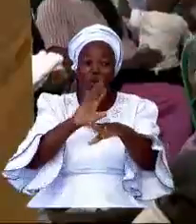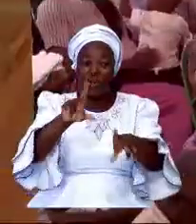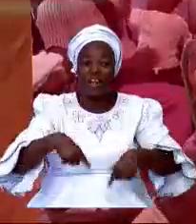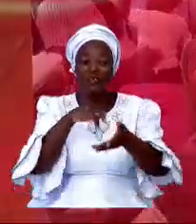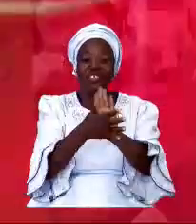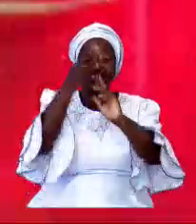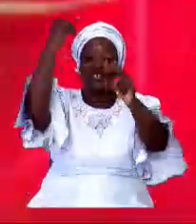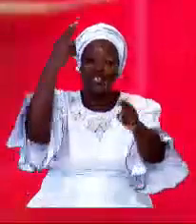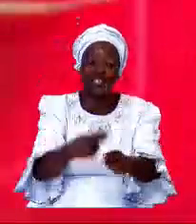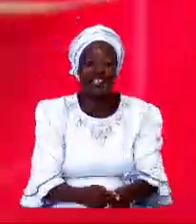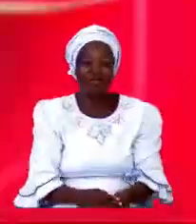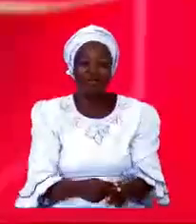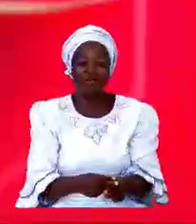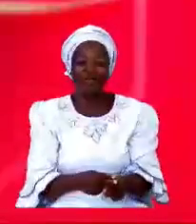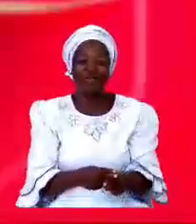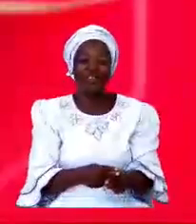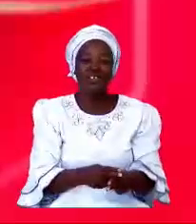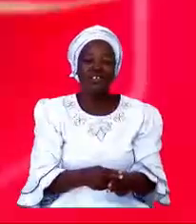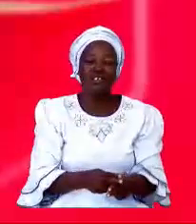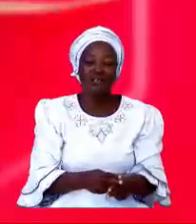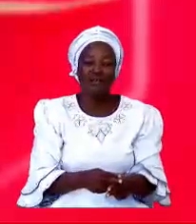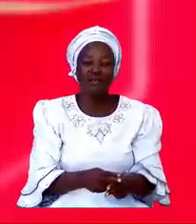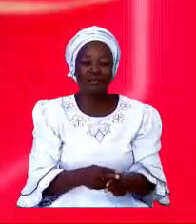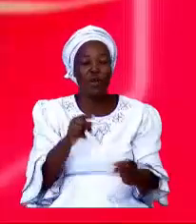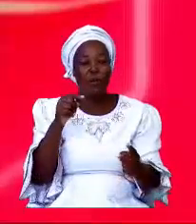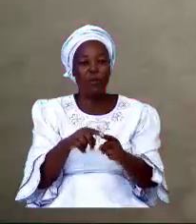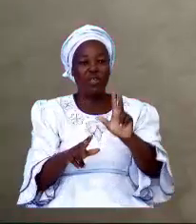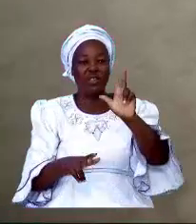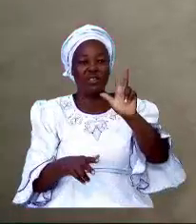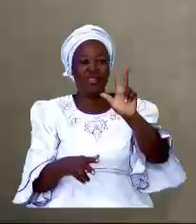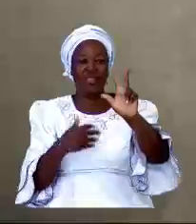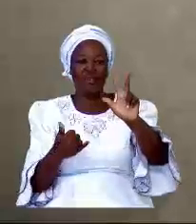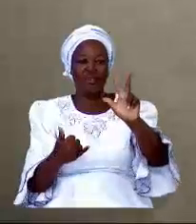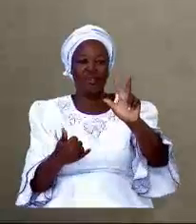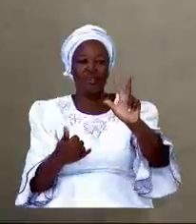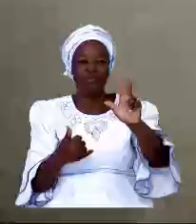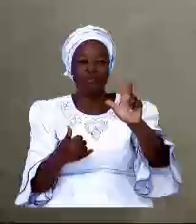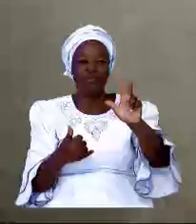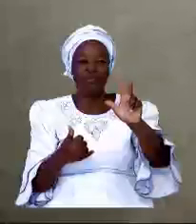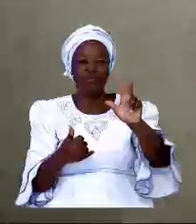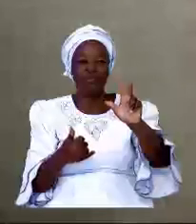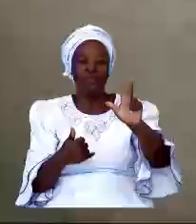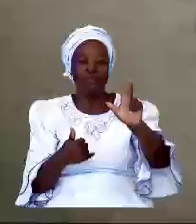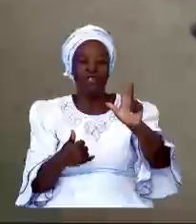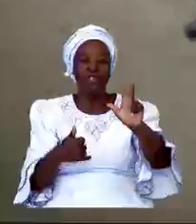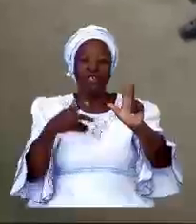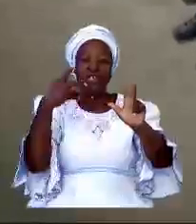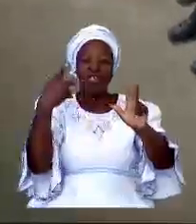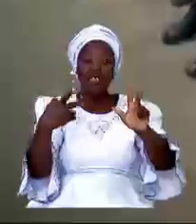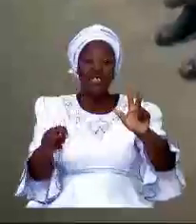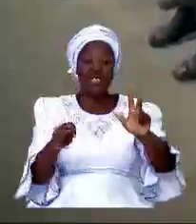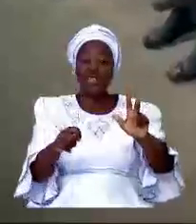energy will come to your life in Jesus' name. Point number